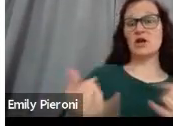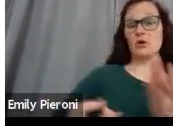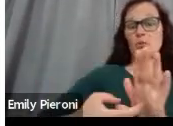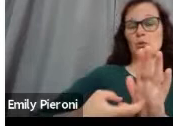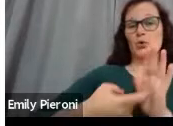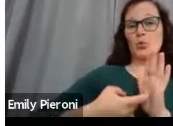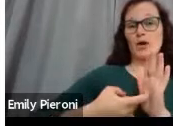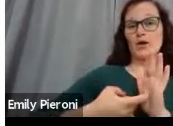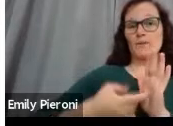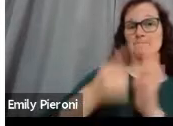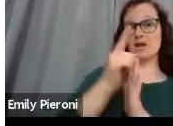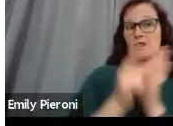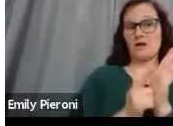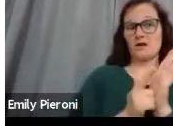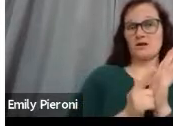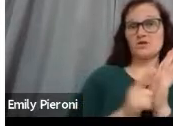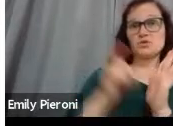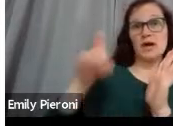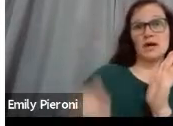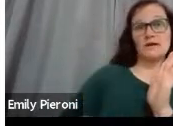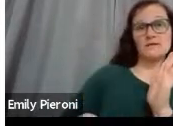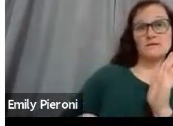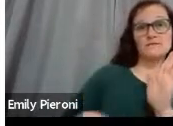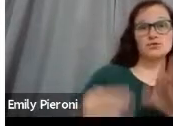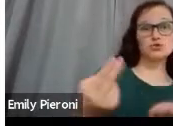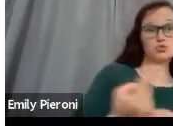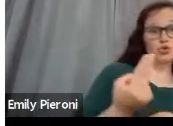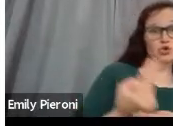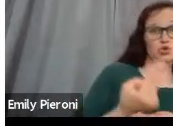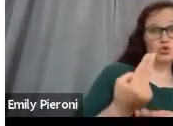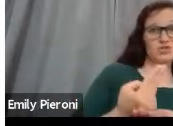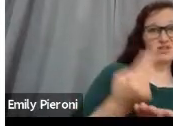choice of either converting it to a useful fertilizer,